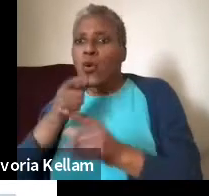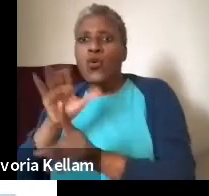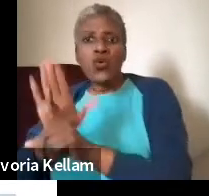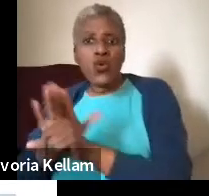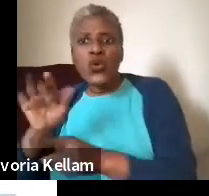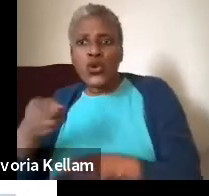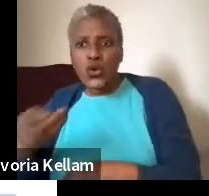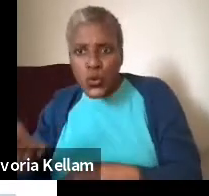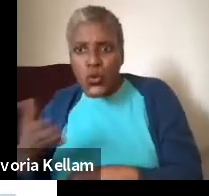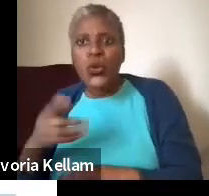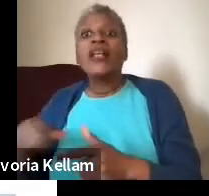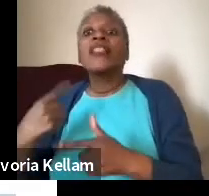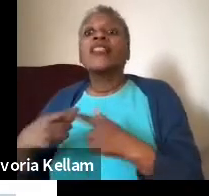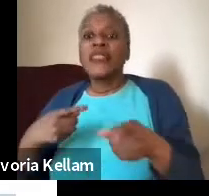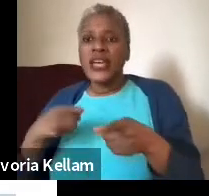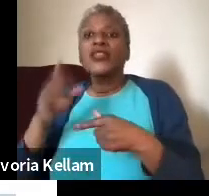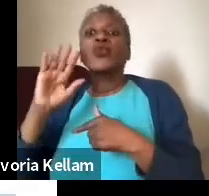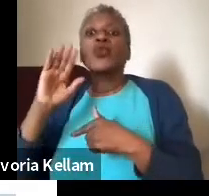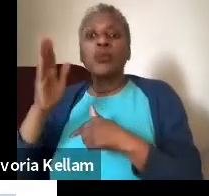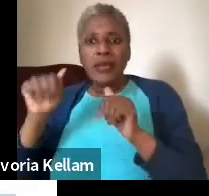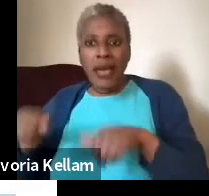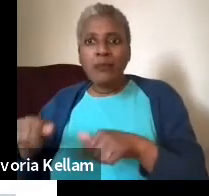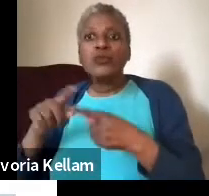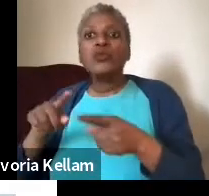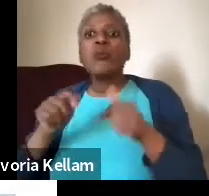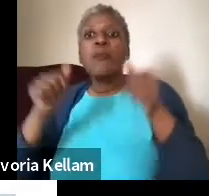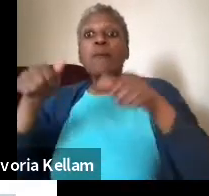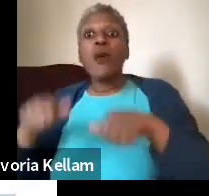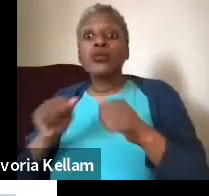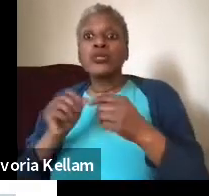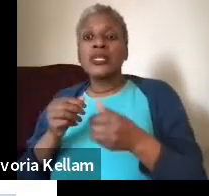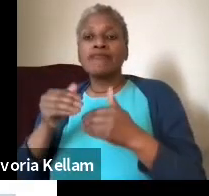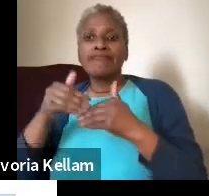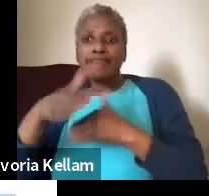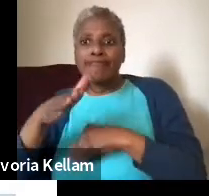they review who the candidates are.